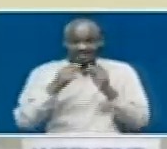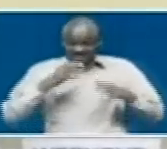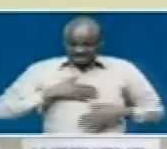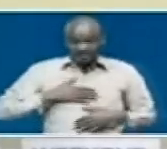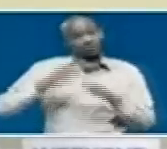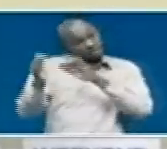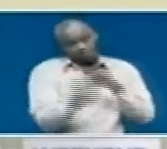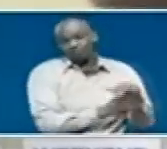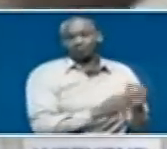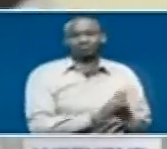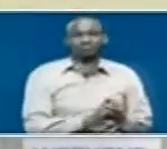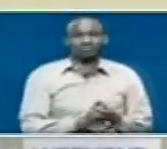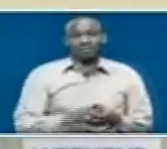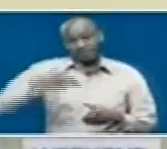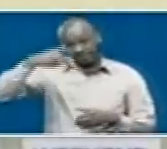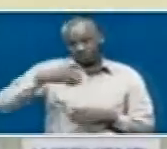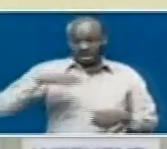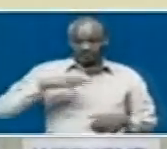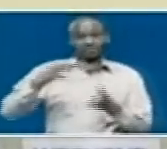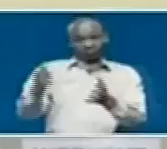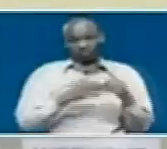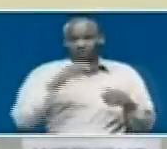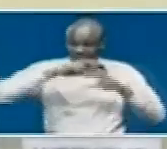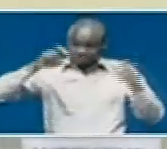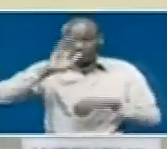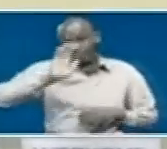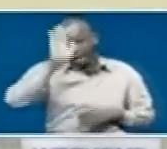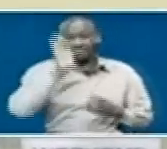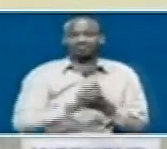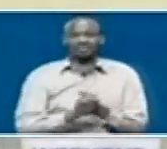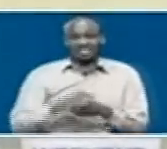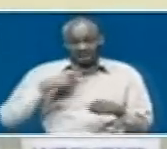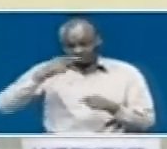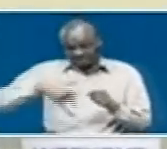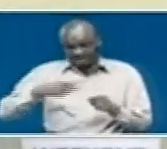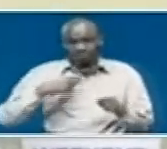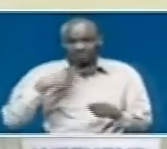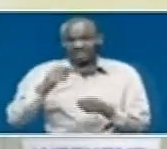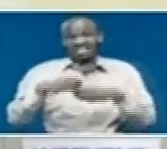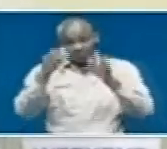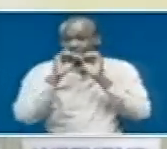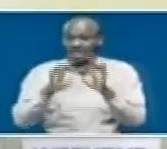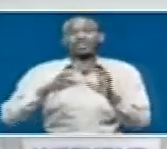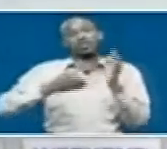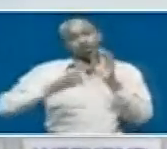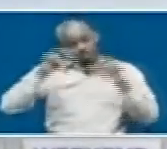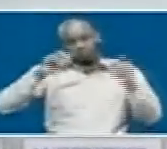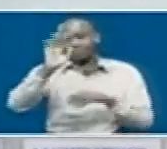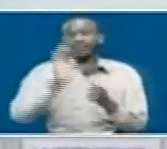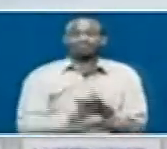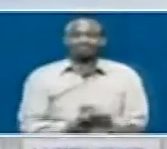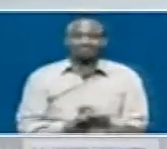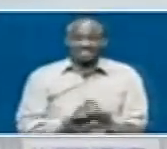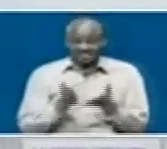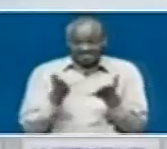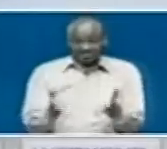wenu. Petroli yetu tutatoa, tafuteni yenu. Matairi yetu tutawacha kuwapa, tafuteni yenu. The impasse